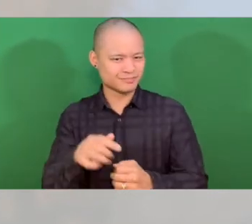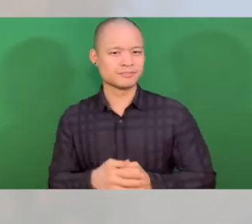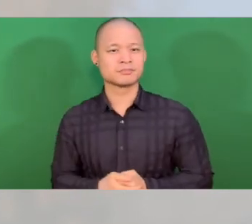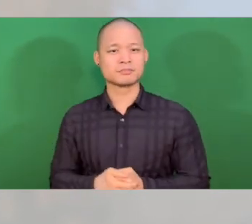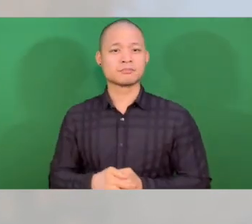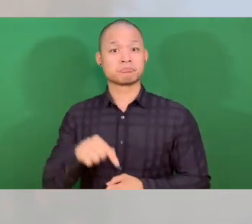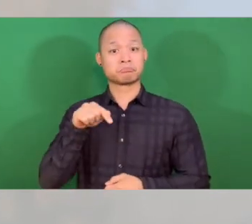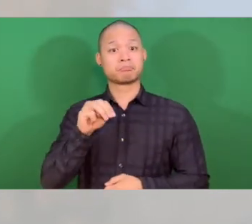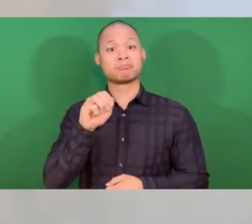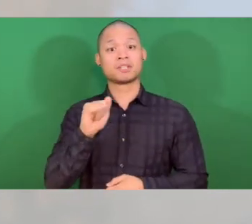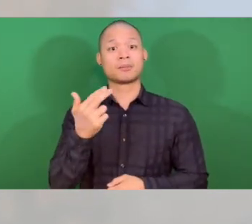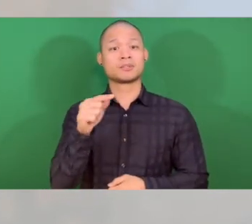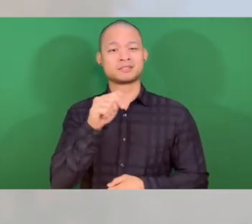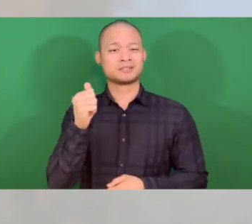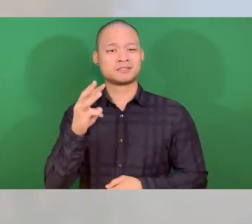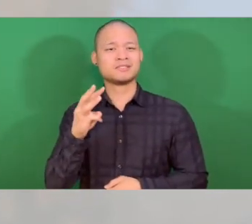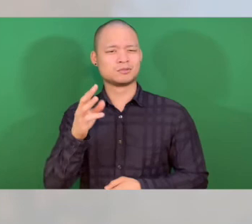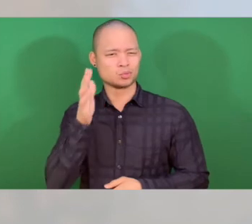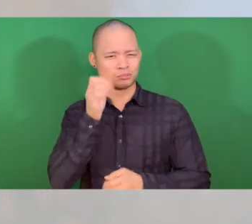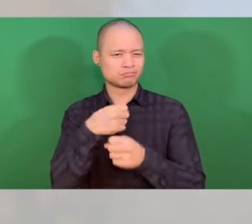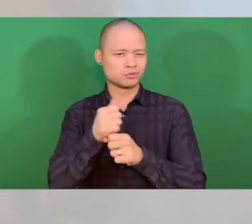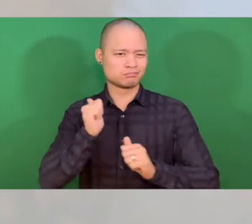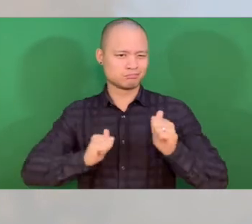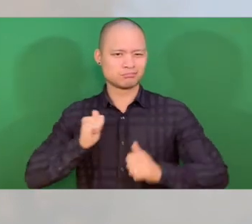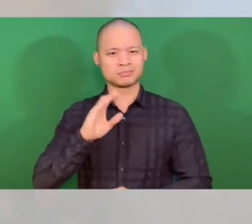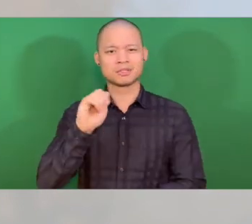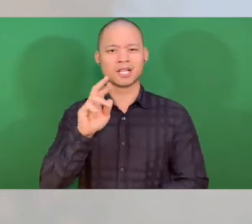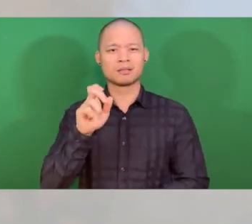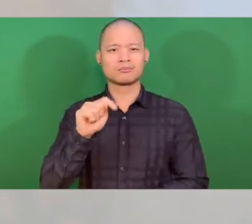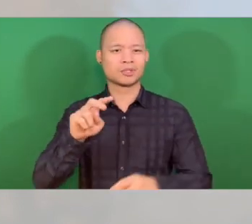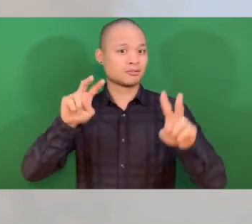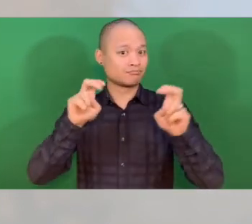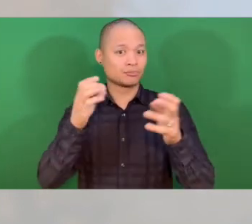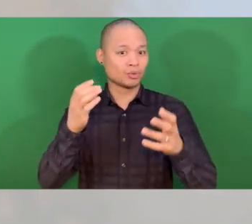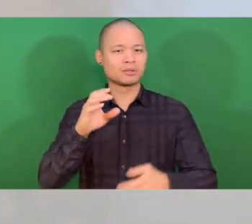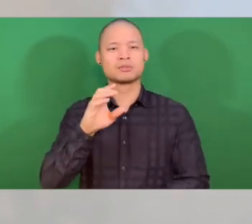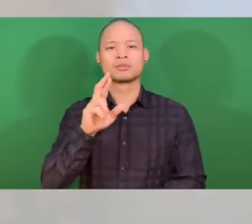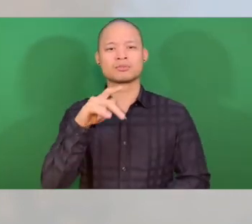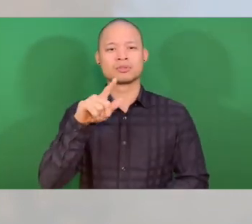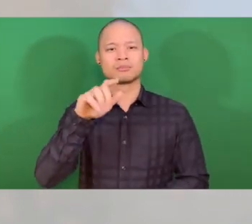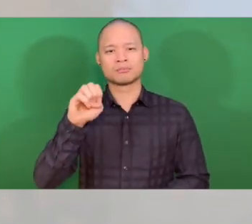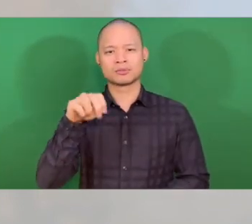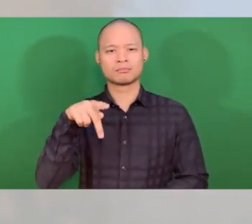16, we're producing a cabaret called Cripplepalooza that will be available online. So check us